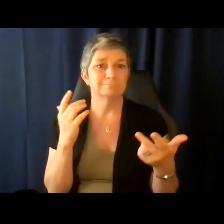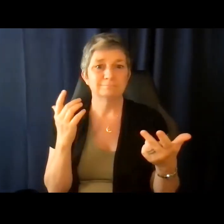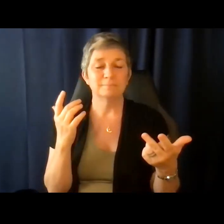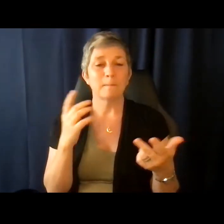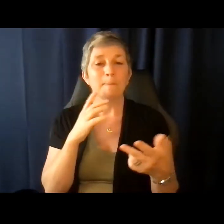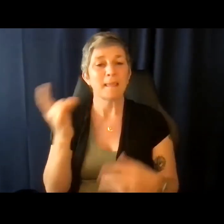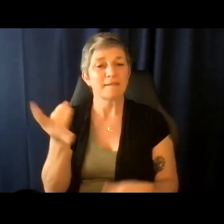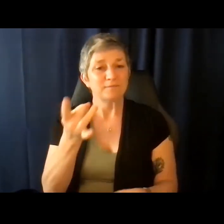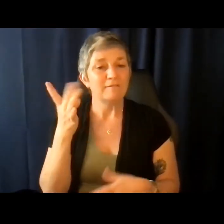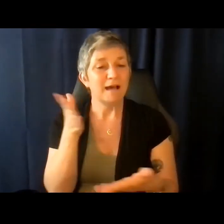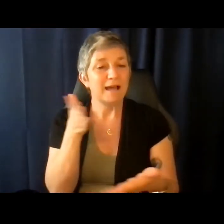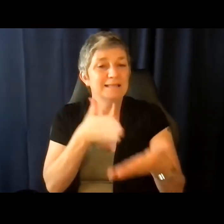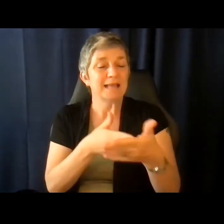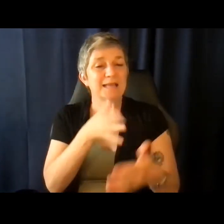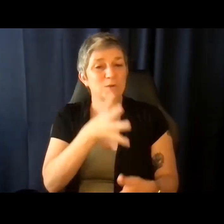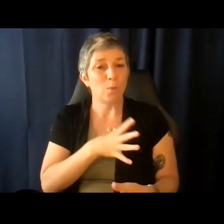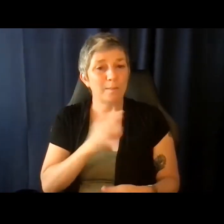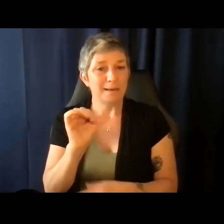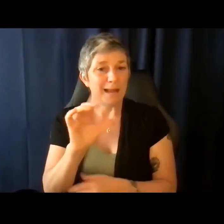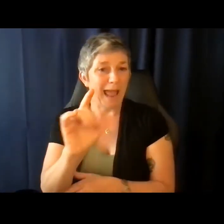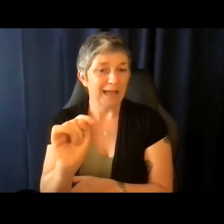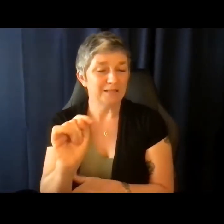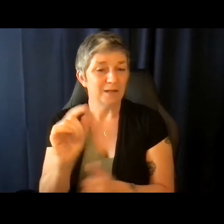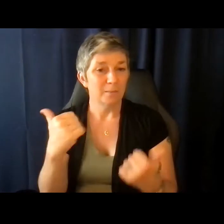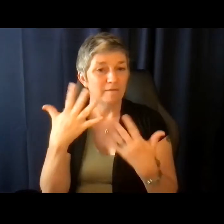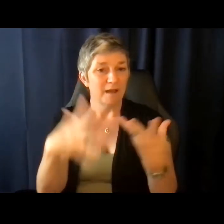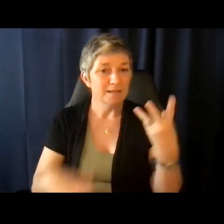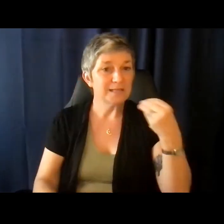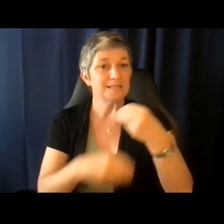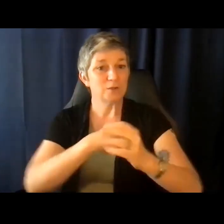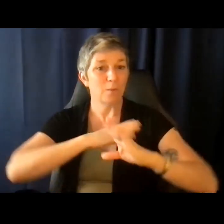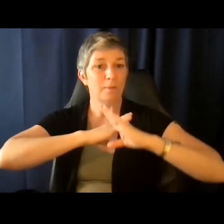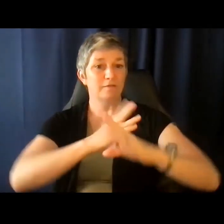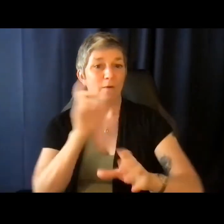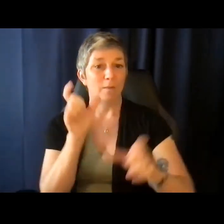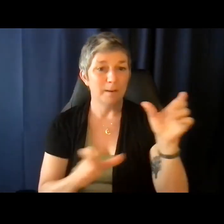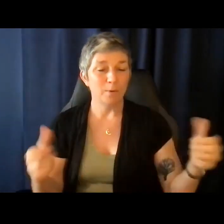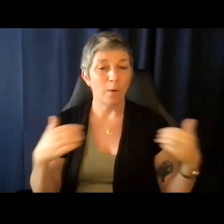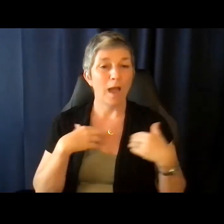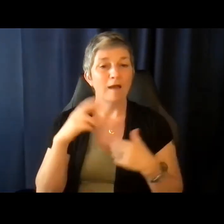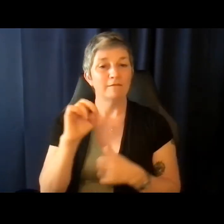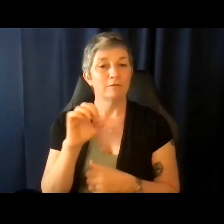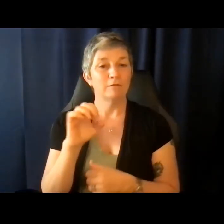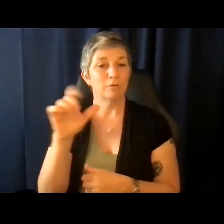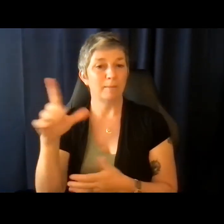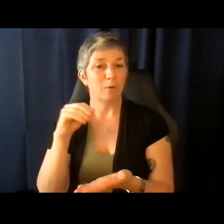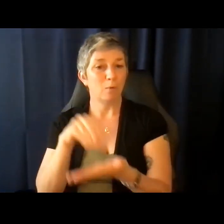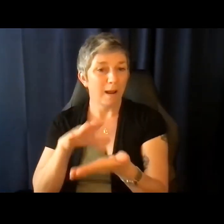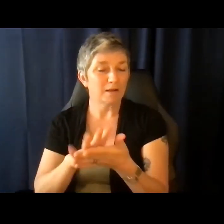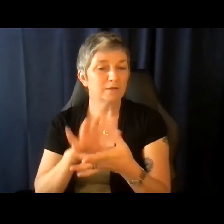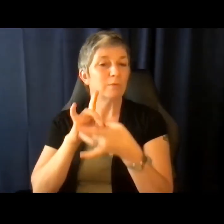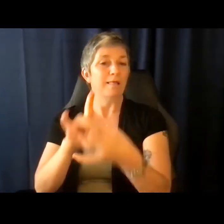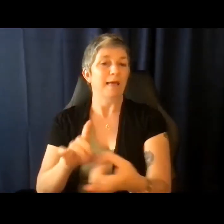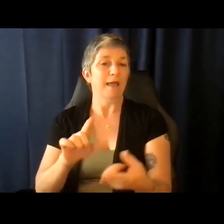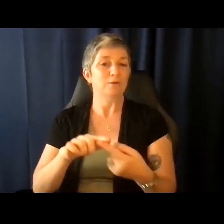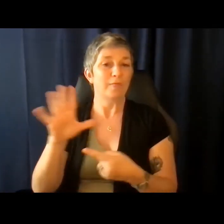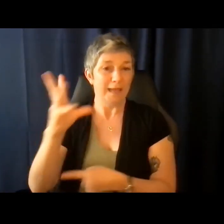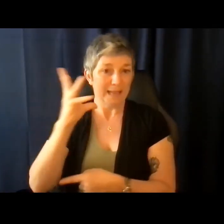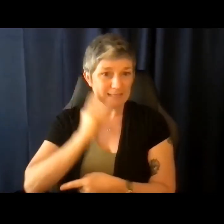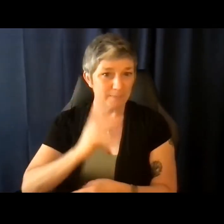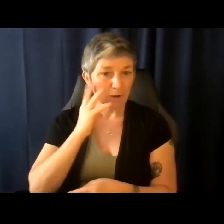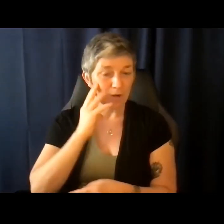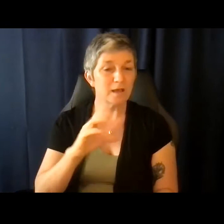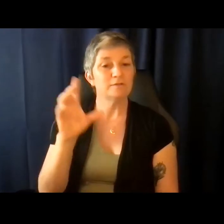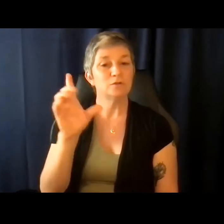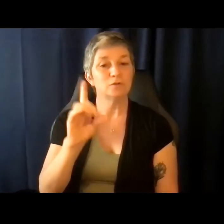Against Women Act actually provides additional protections for people who have criminal records that relate to their experience of domestic